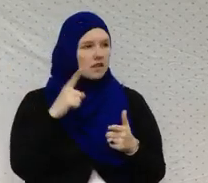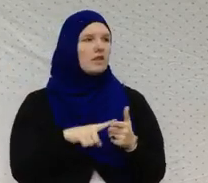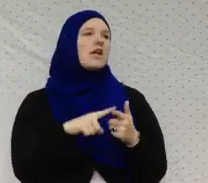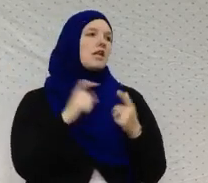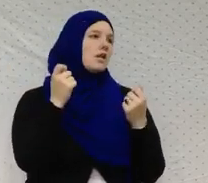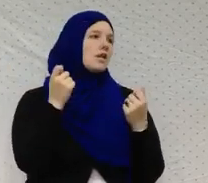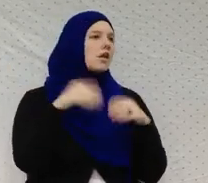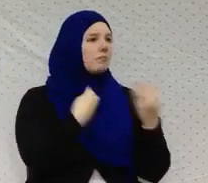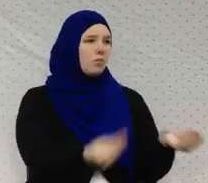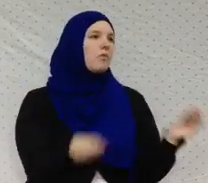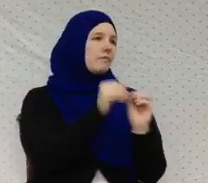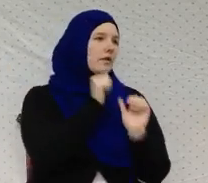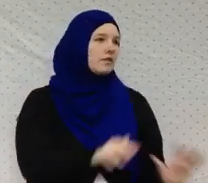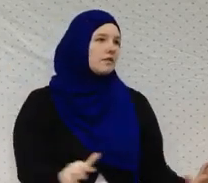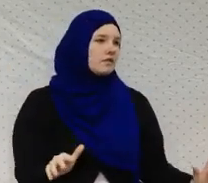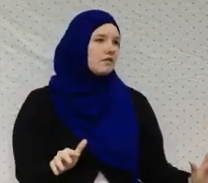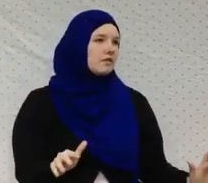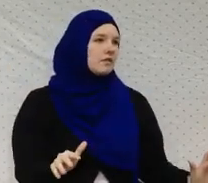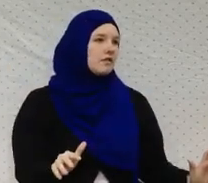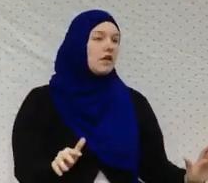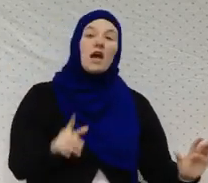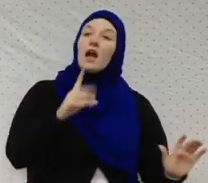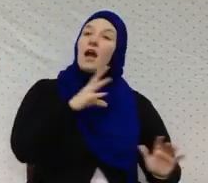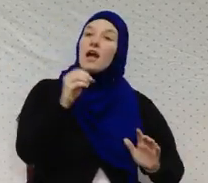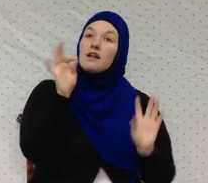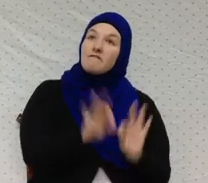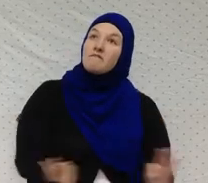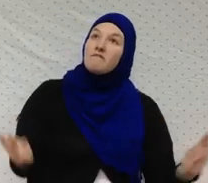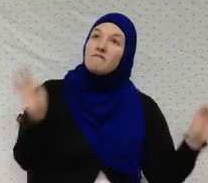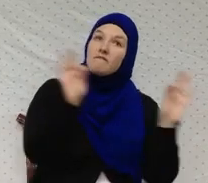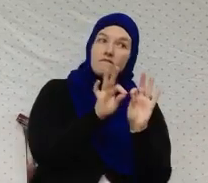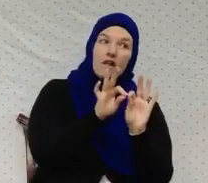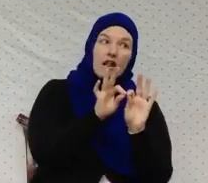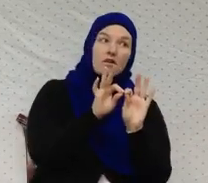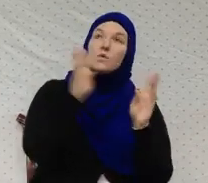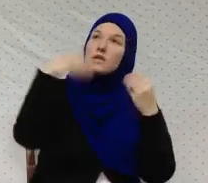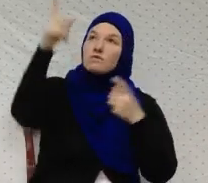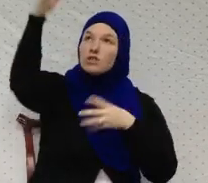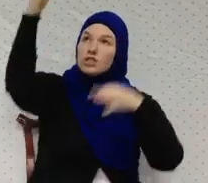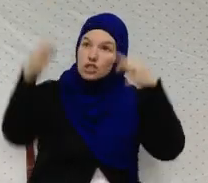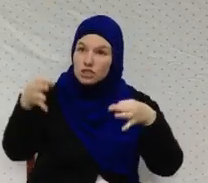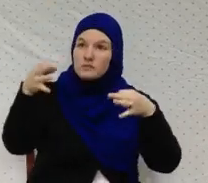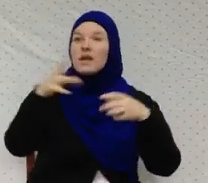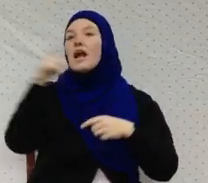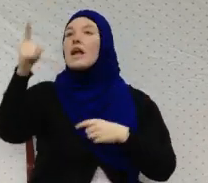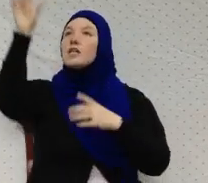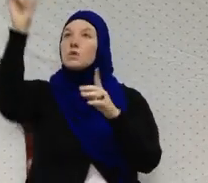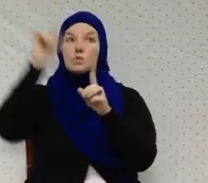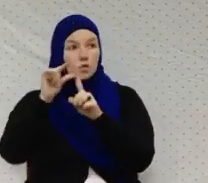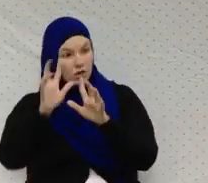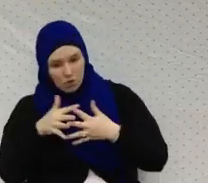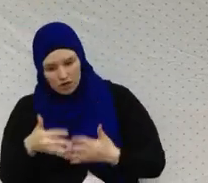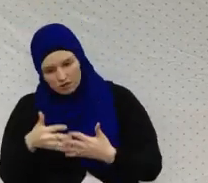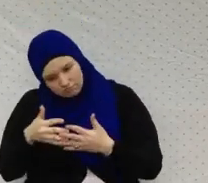Him, the weight that you give to His word, and the value that you give to His judgment, and